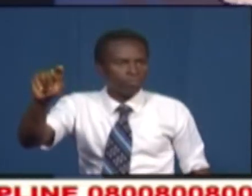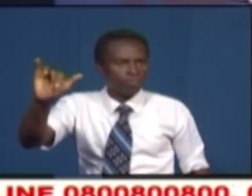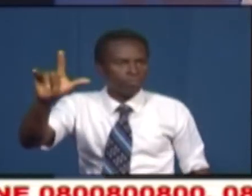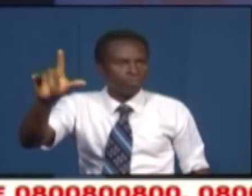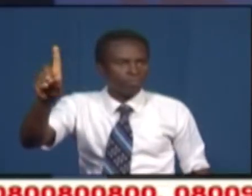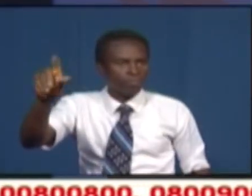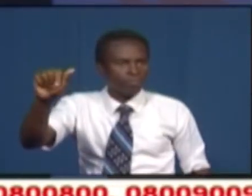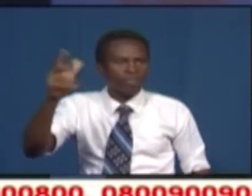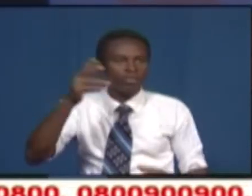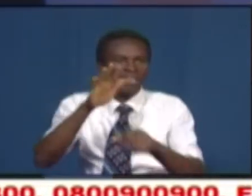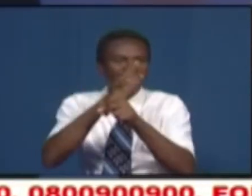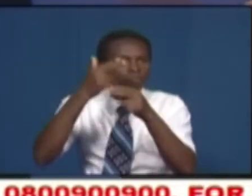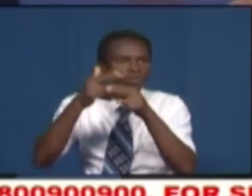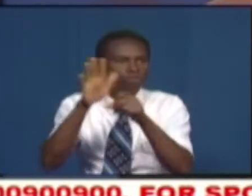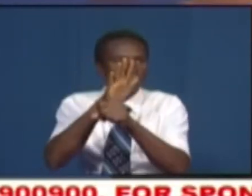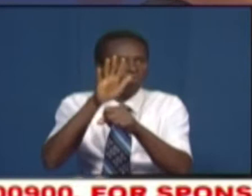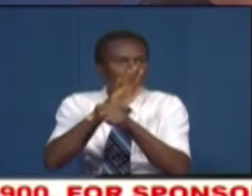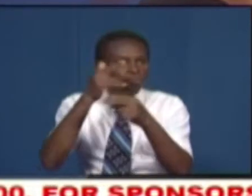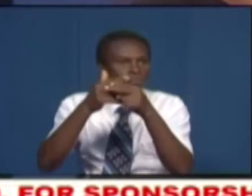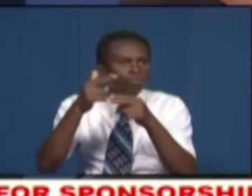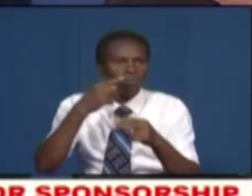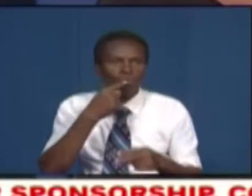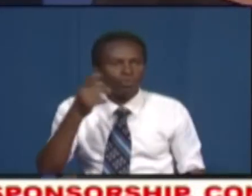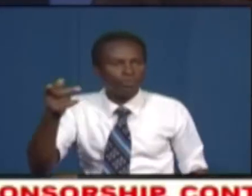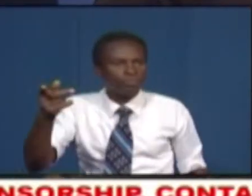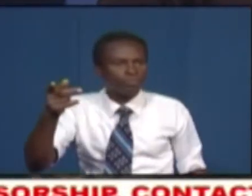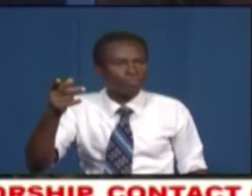tell us your full name so that we don't mistake you for another Matilda, and then you